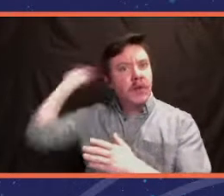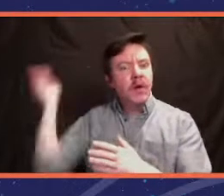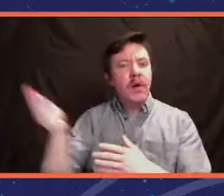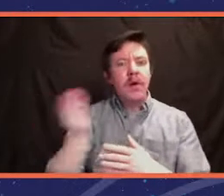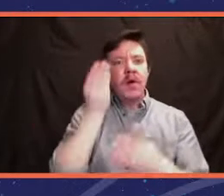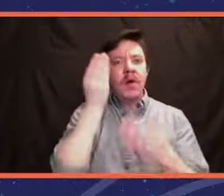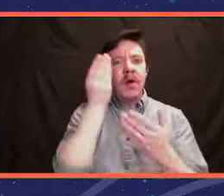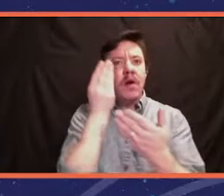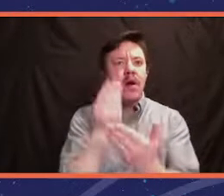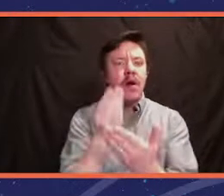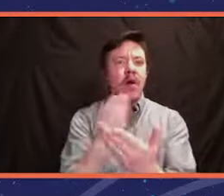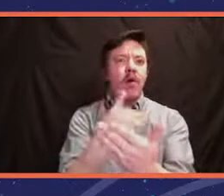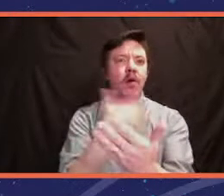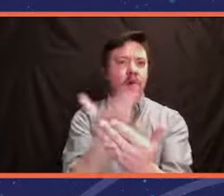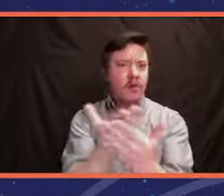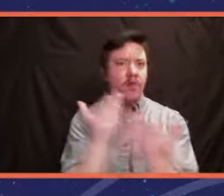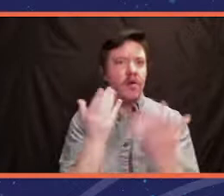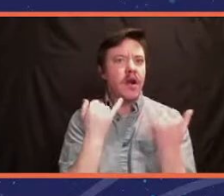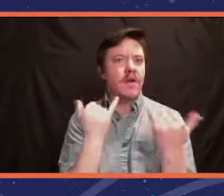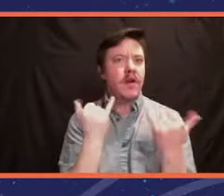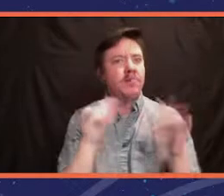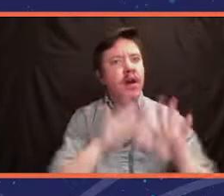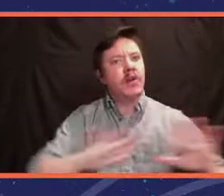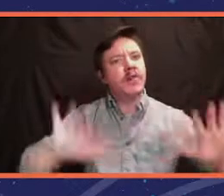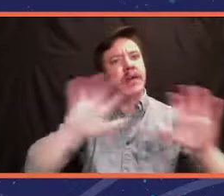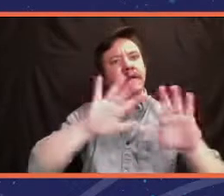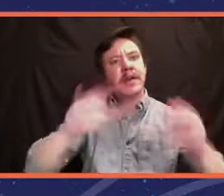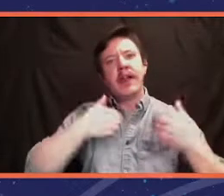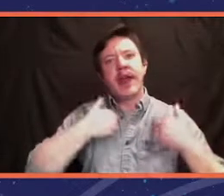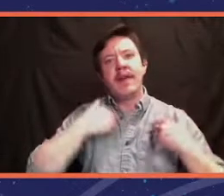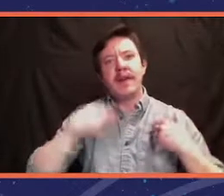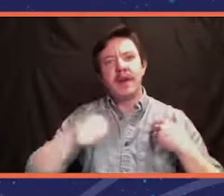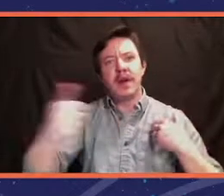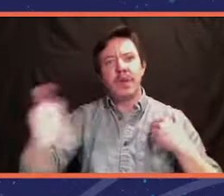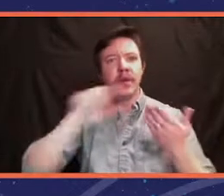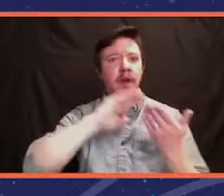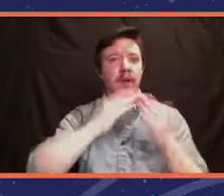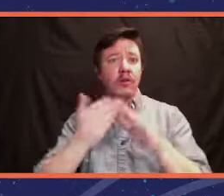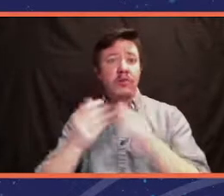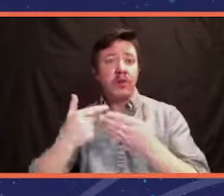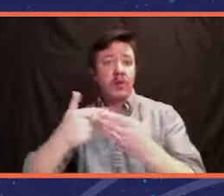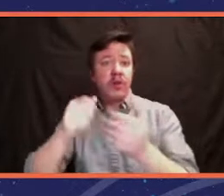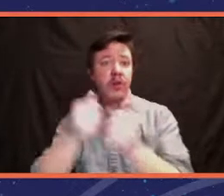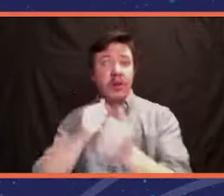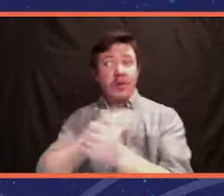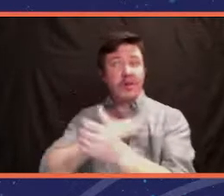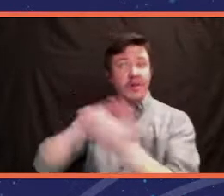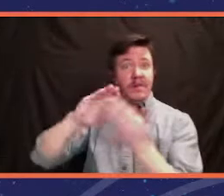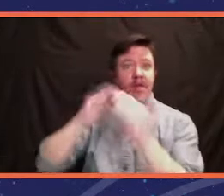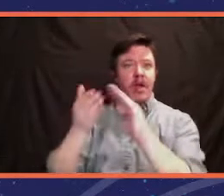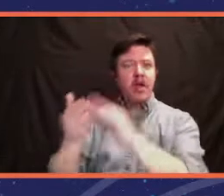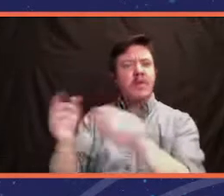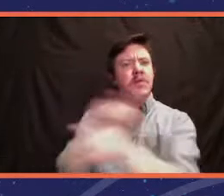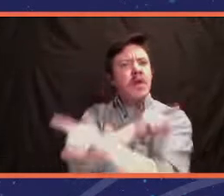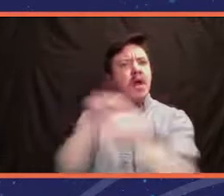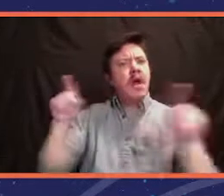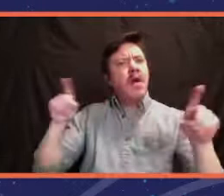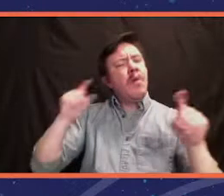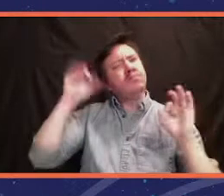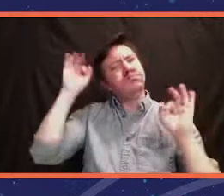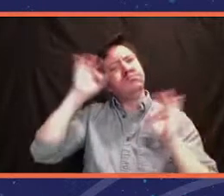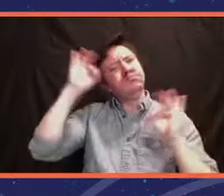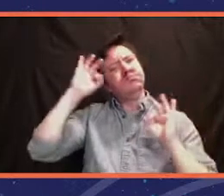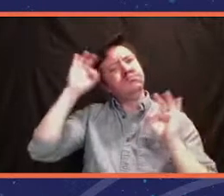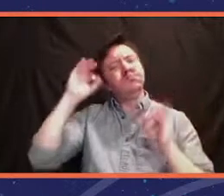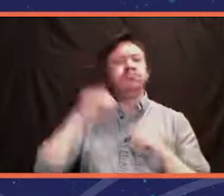just having that like with other communities. Because I was talking with my community, and a lot of them didn't really think about that outside of like